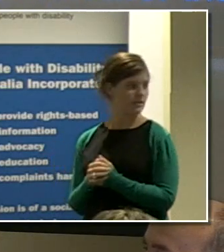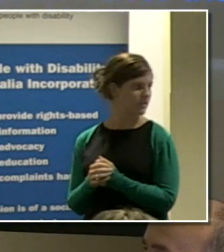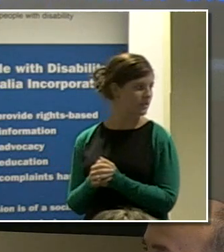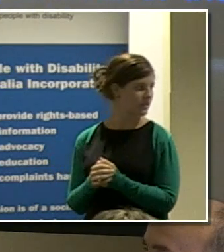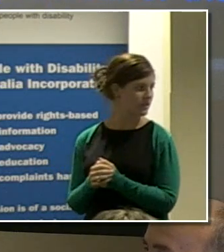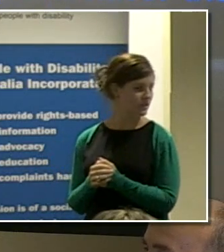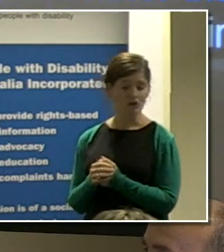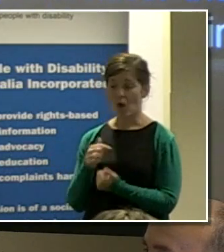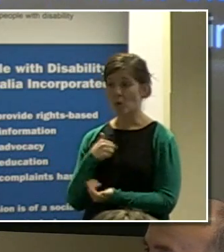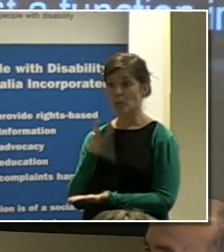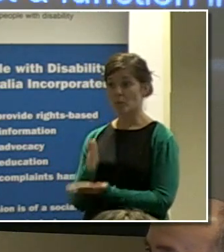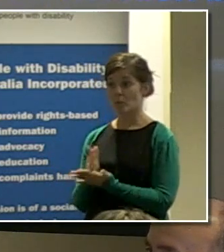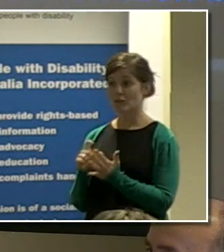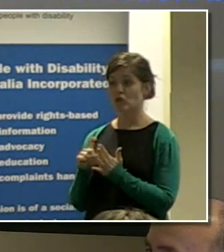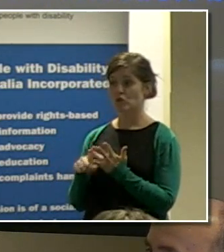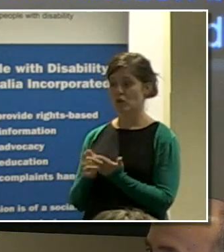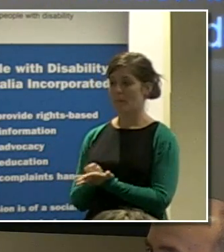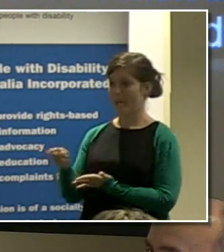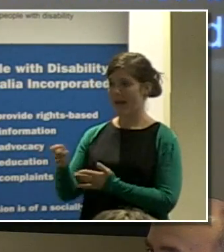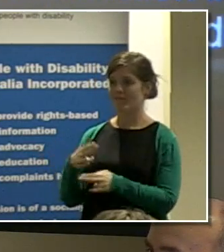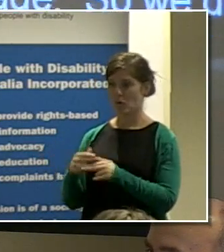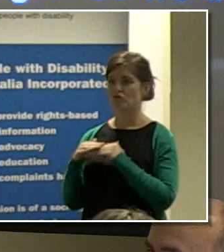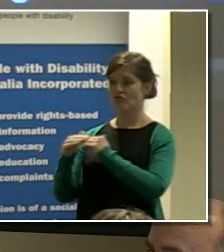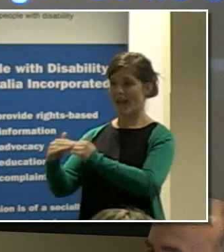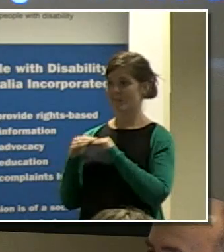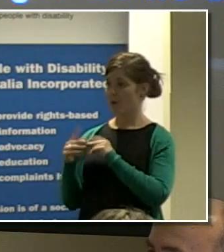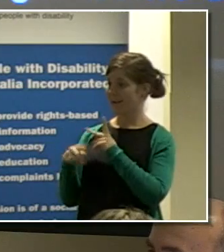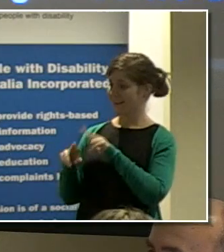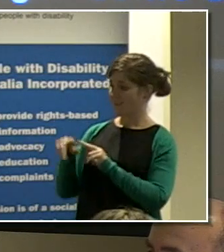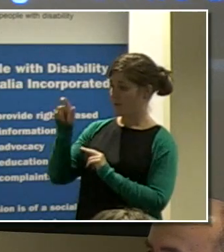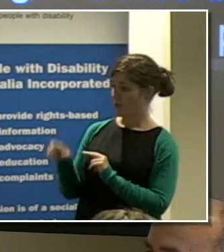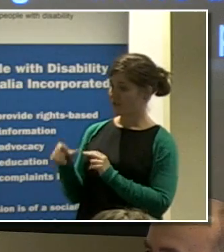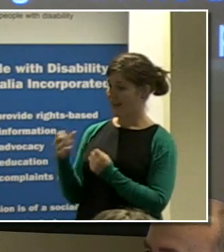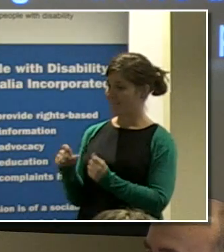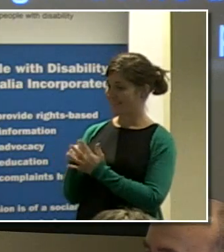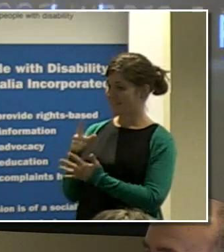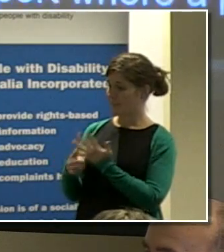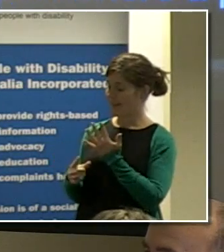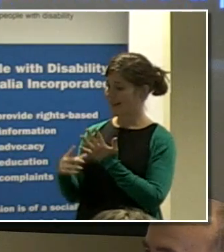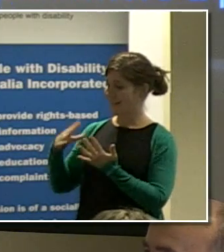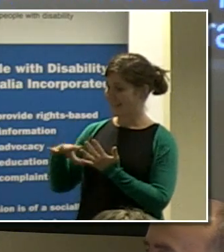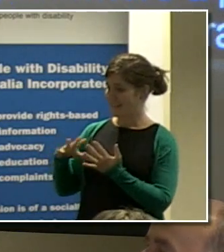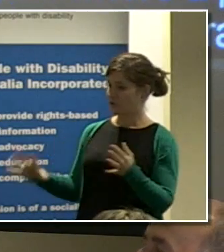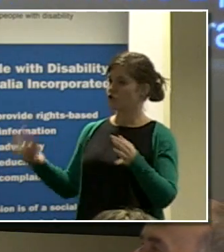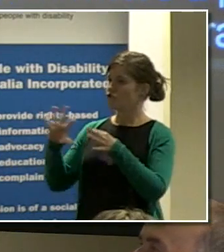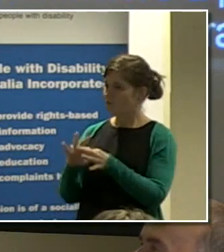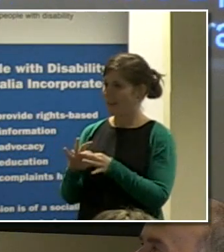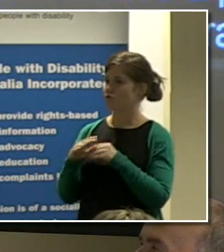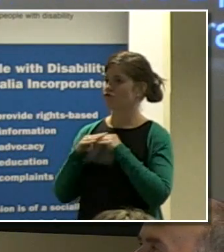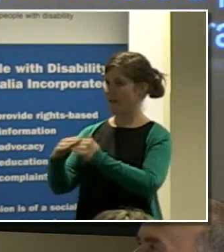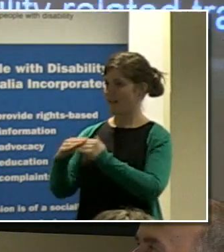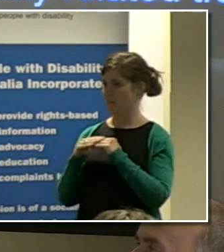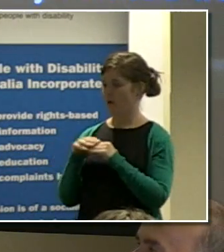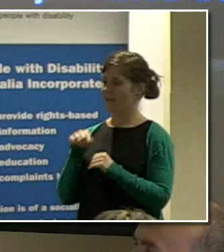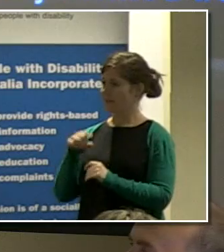So we do pay for transport where a person has a disability-related transport need. That's a really